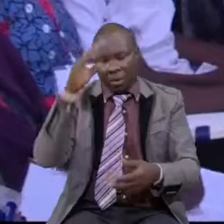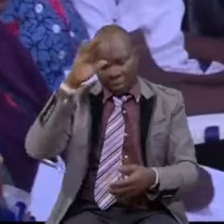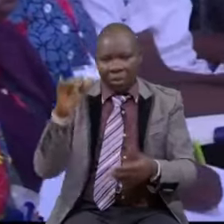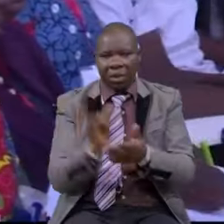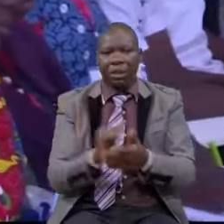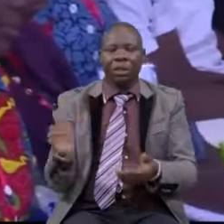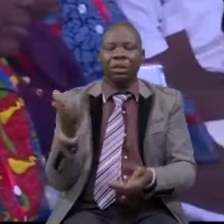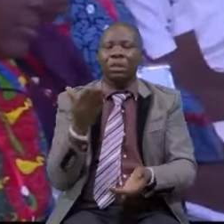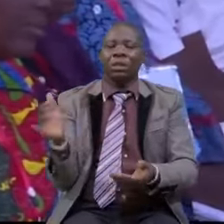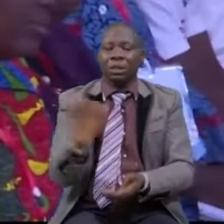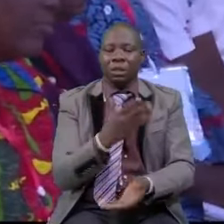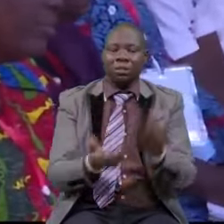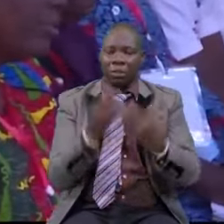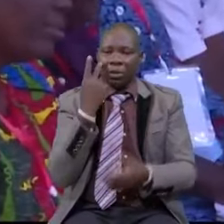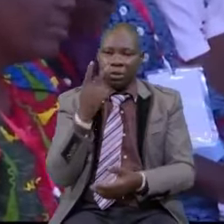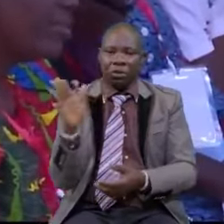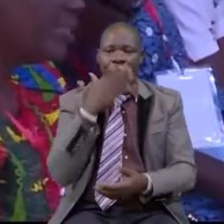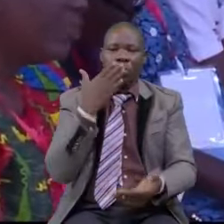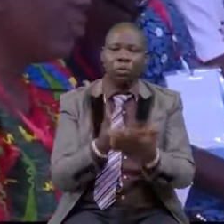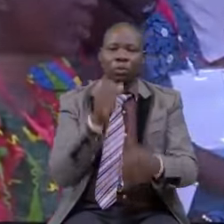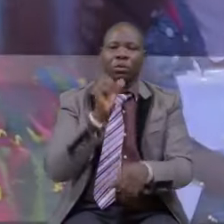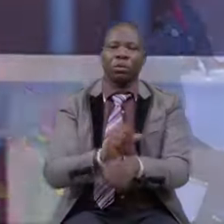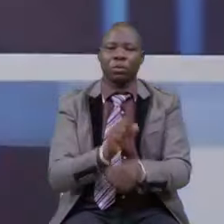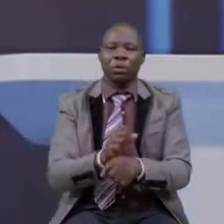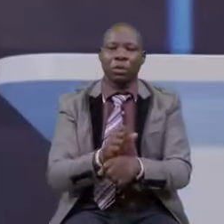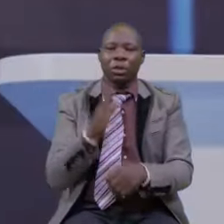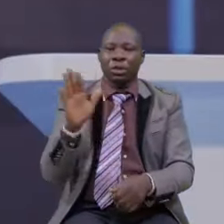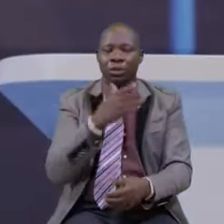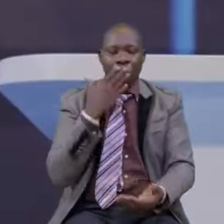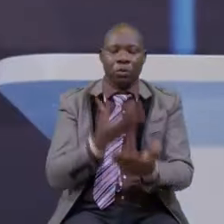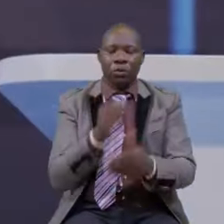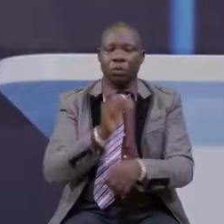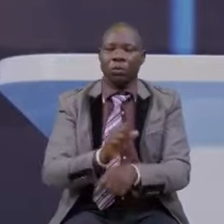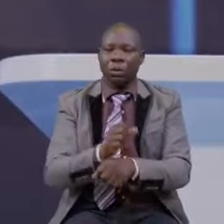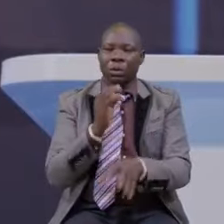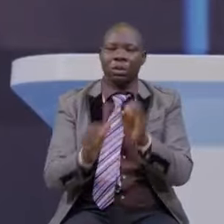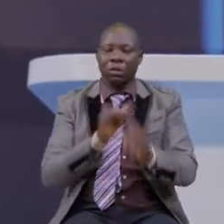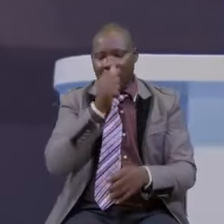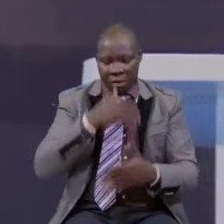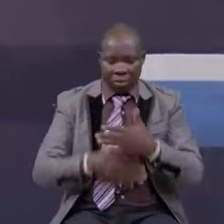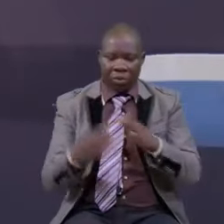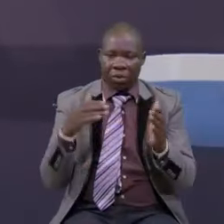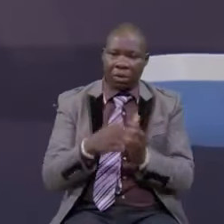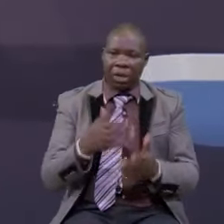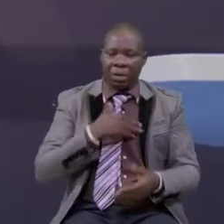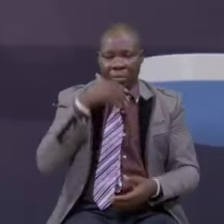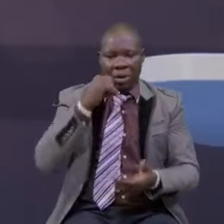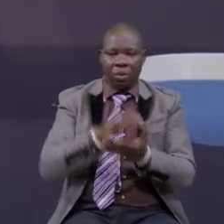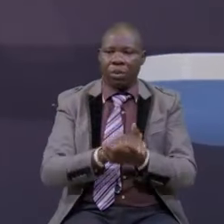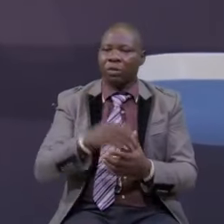Your good works. If I'm born again, my wife should see and